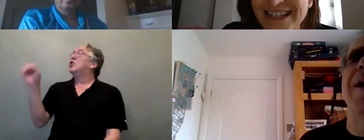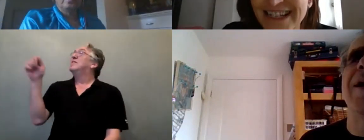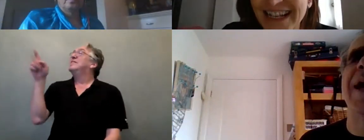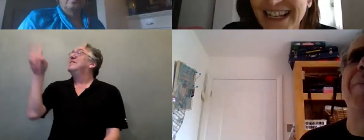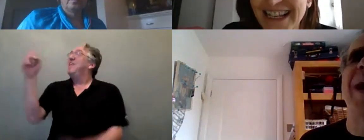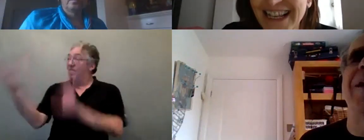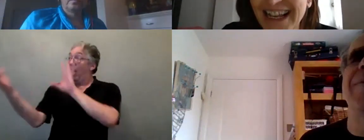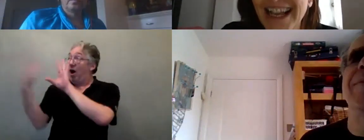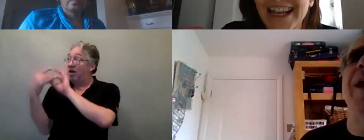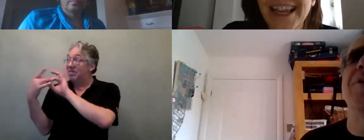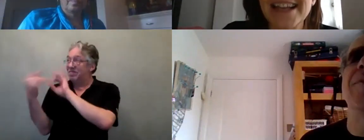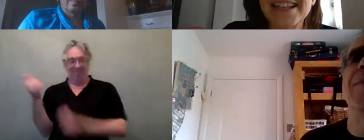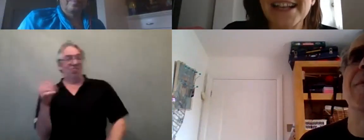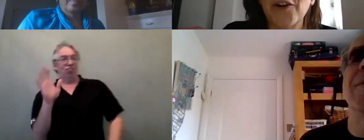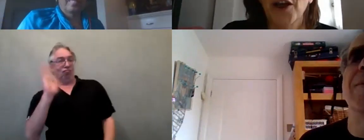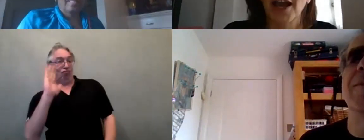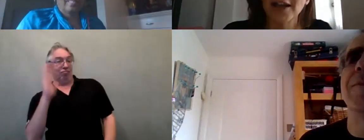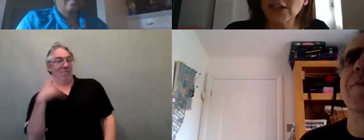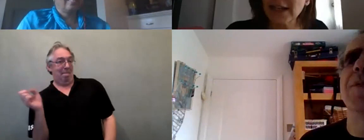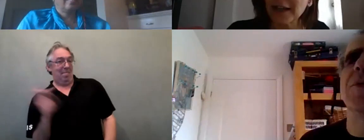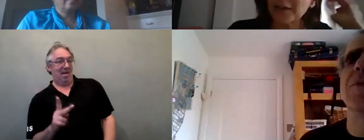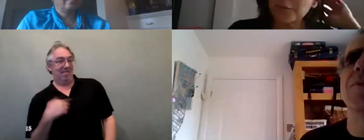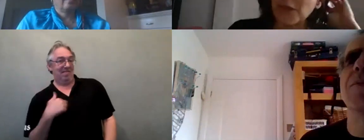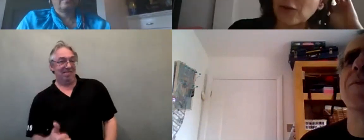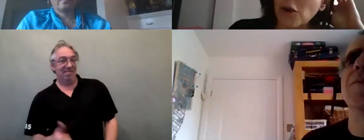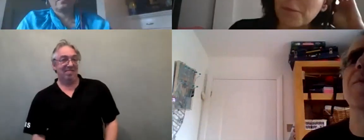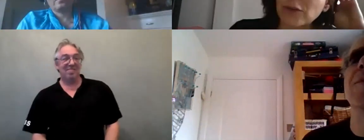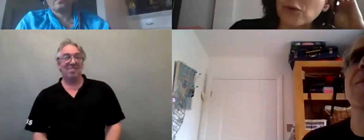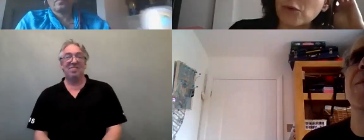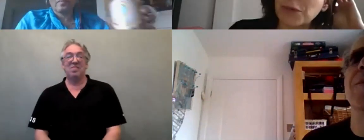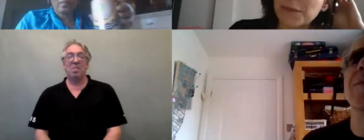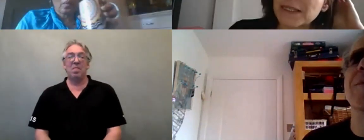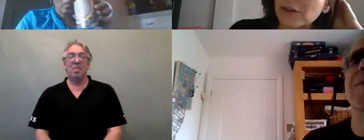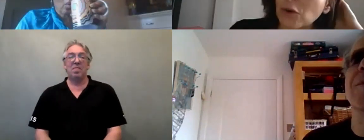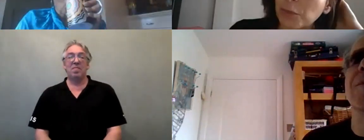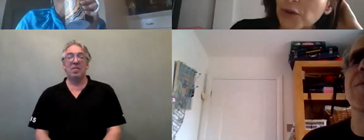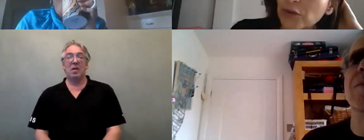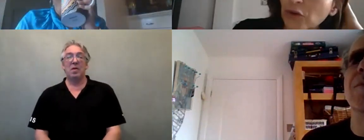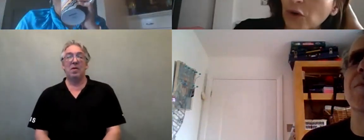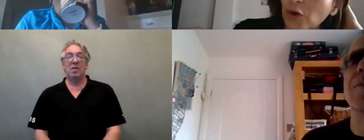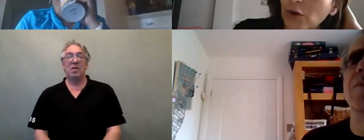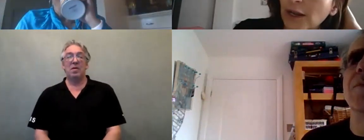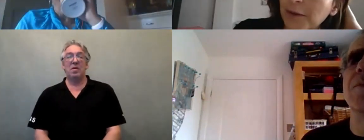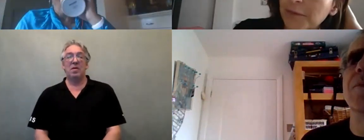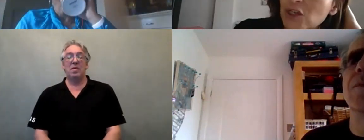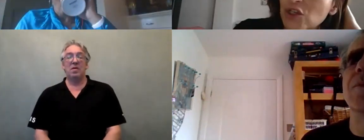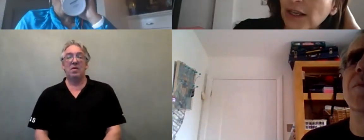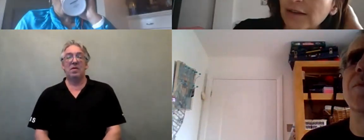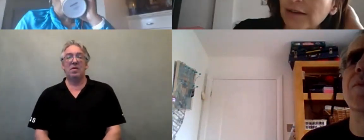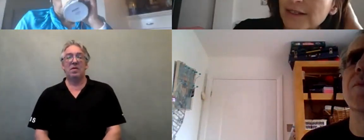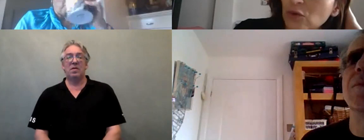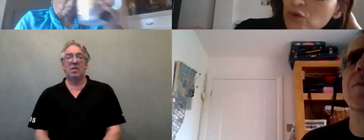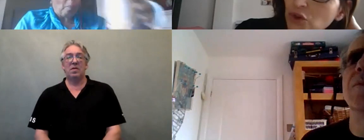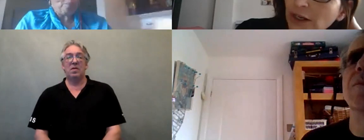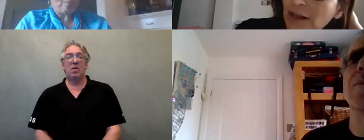us? I am back. Yeah, so just going back to perhaps your points on